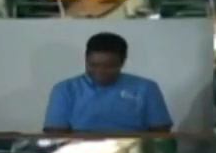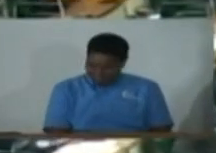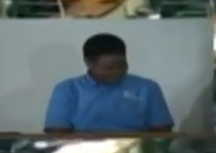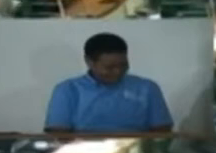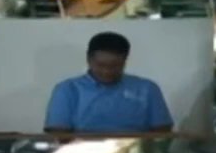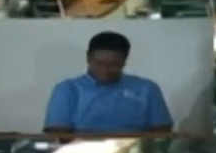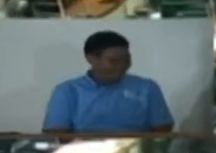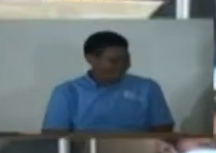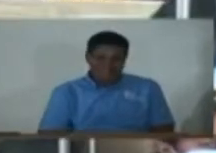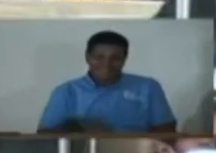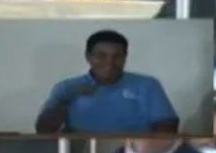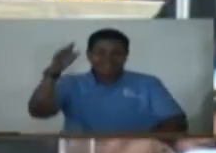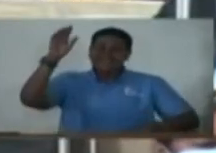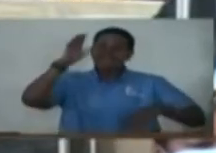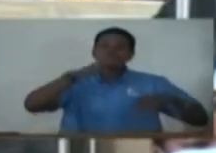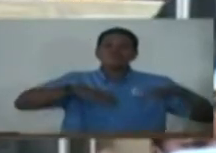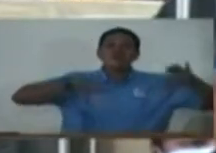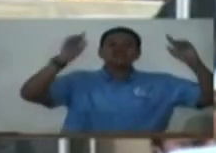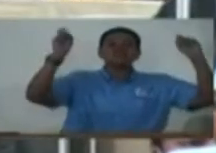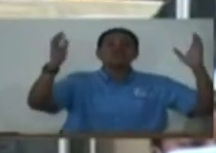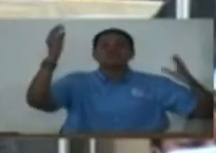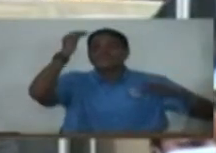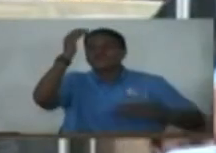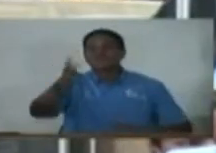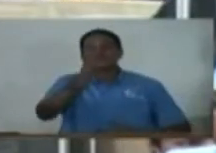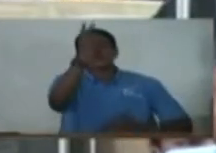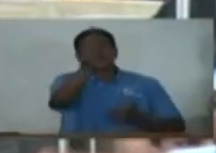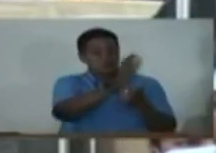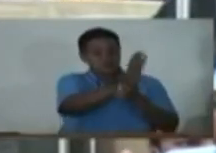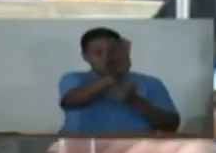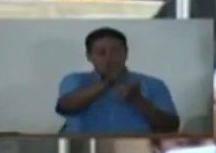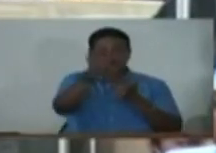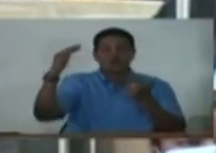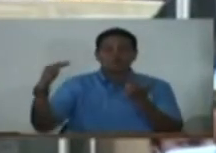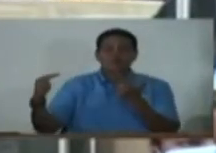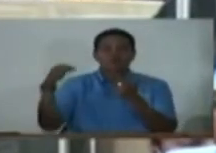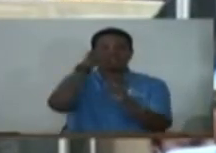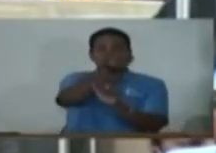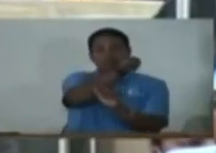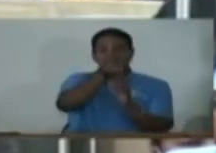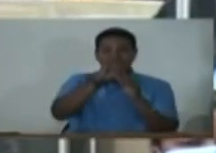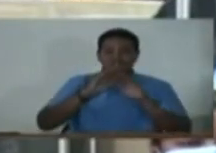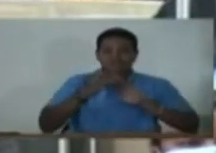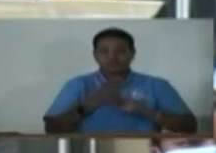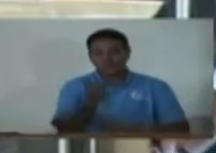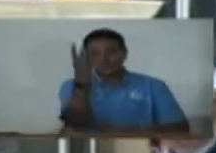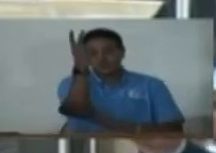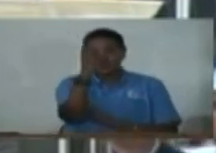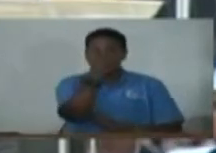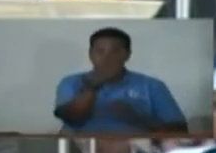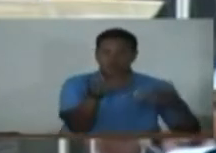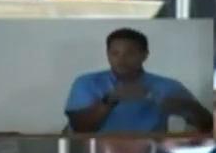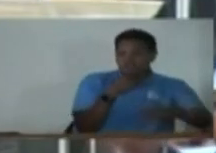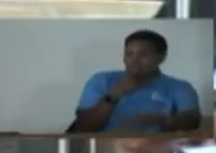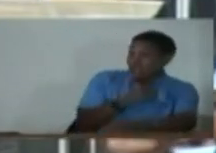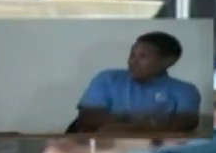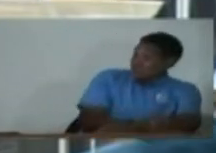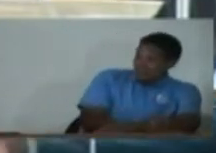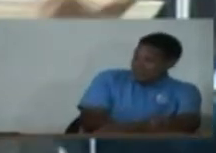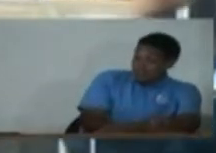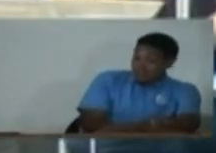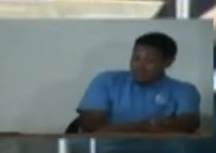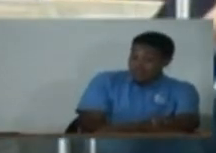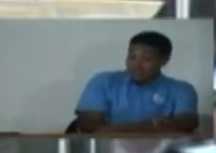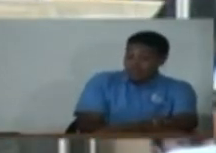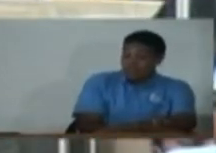Madam Speaker, there are two sets of perspectives in Jamaica. One set is that I just